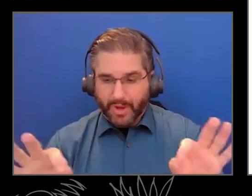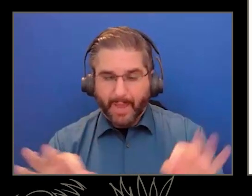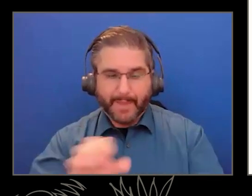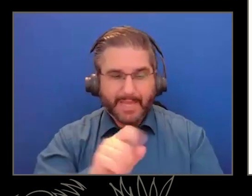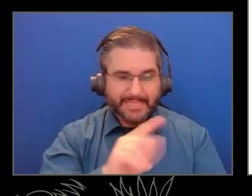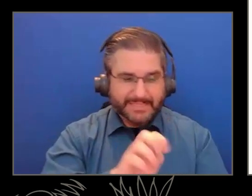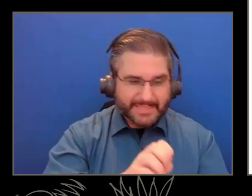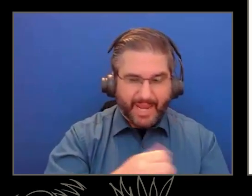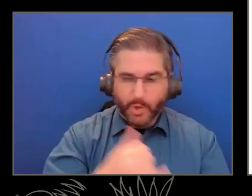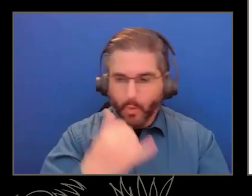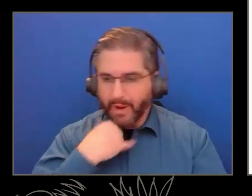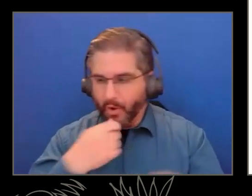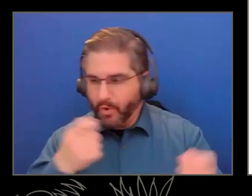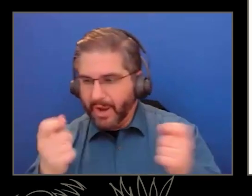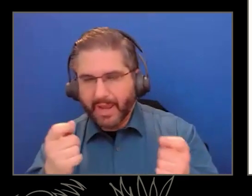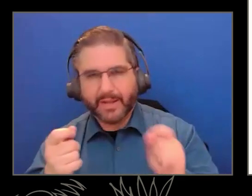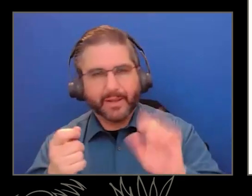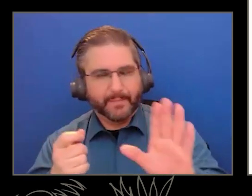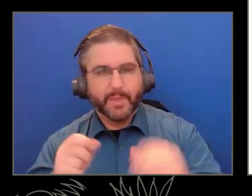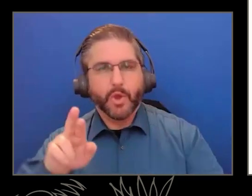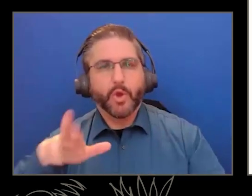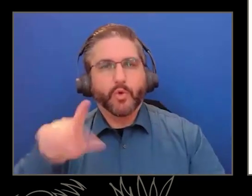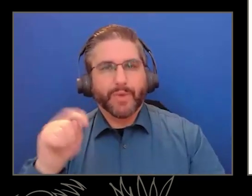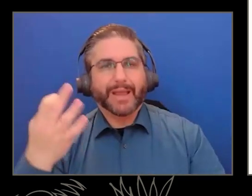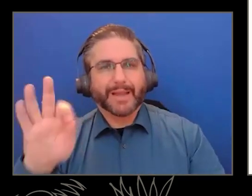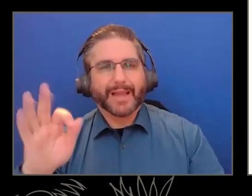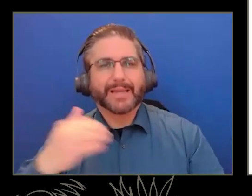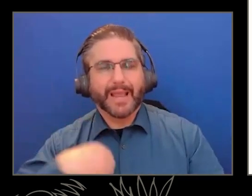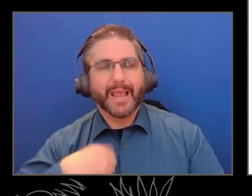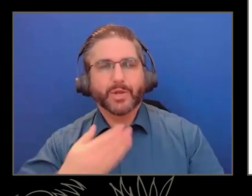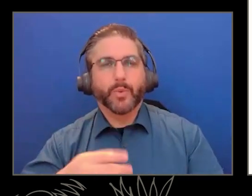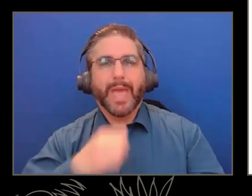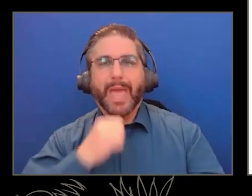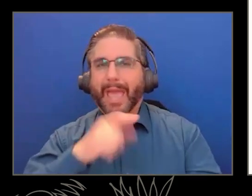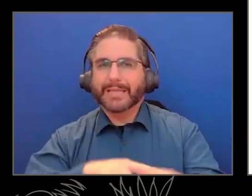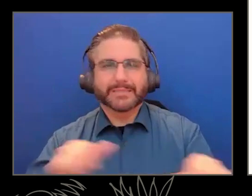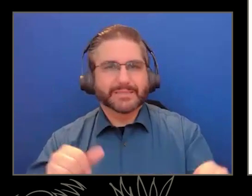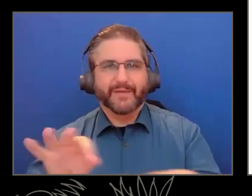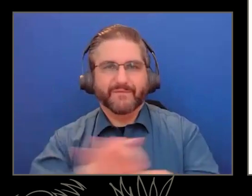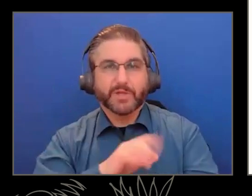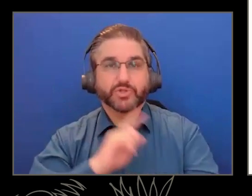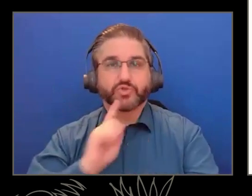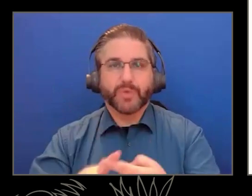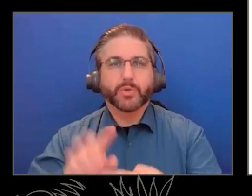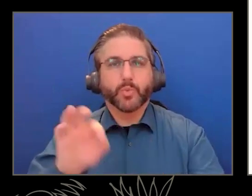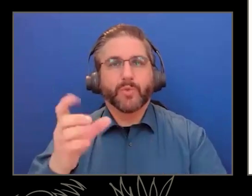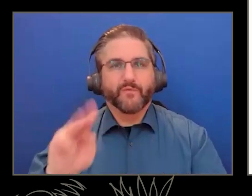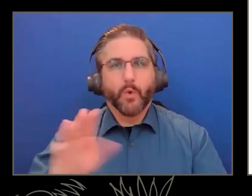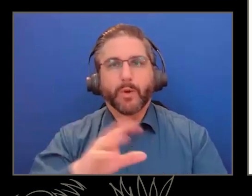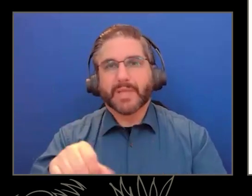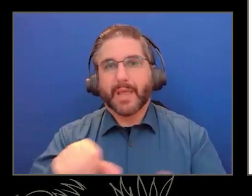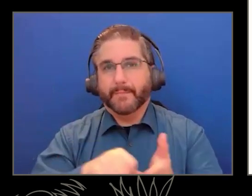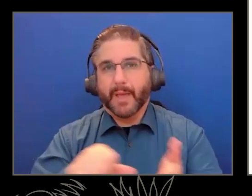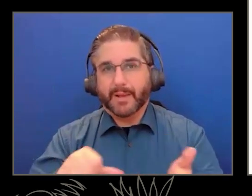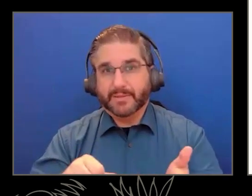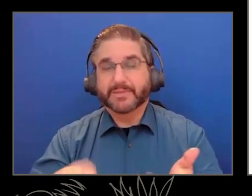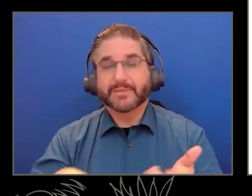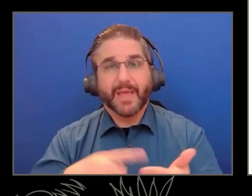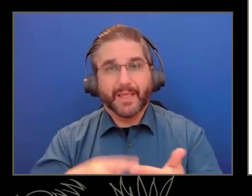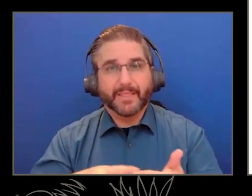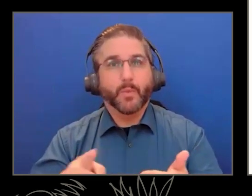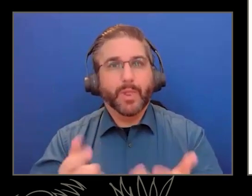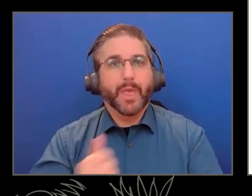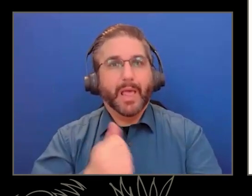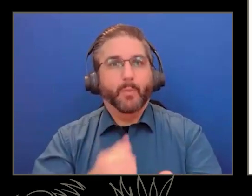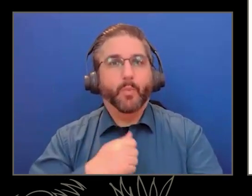handling, React 19 gives us the ability to pass async functions directly to our forms and to our buttons, and this is going to help with